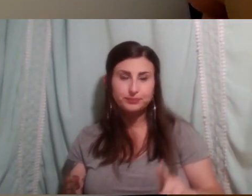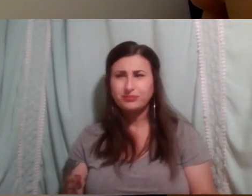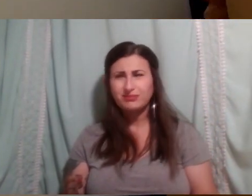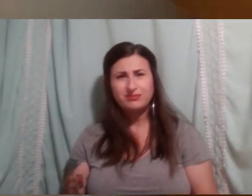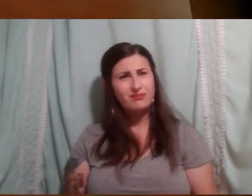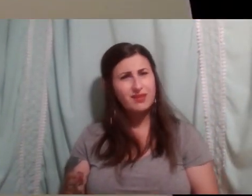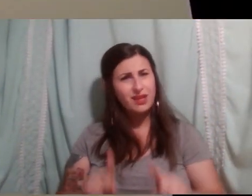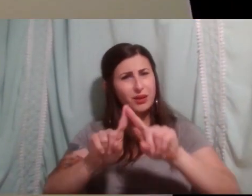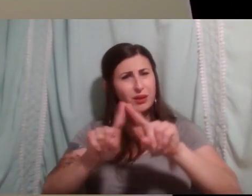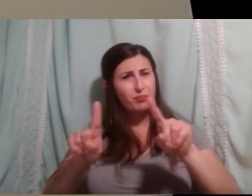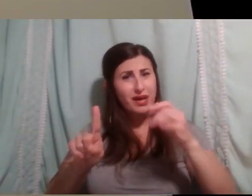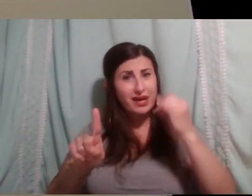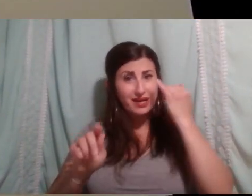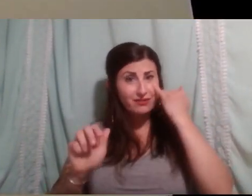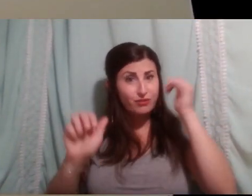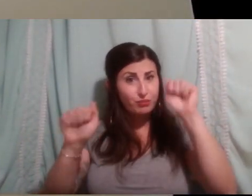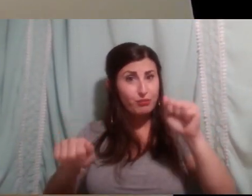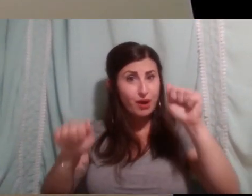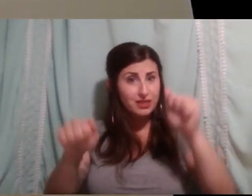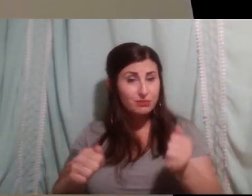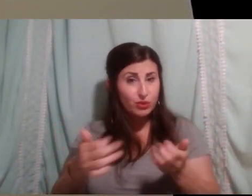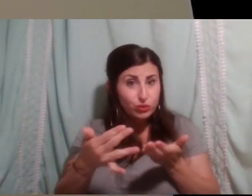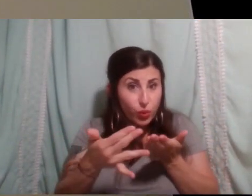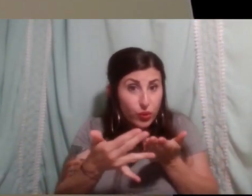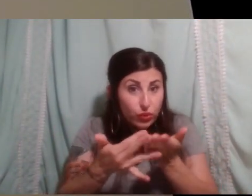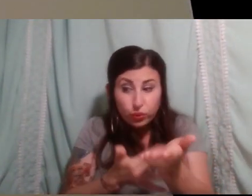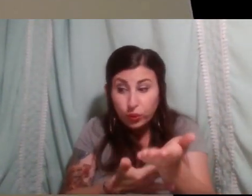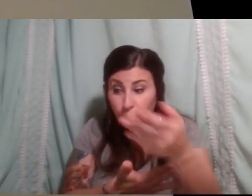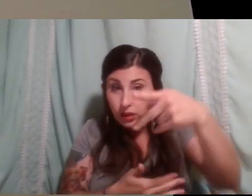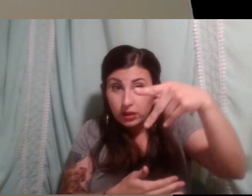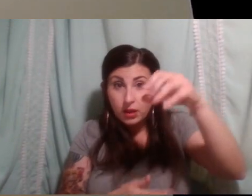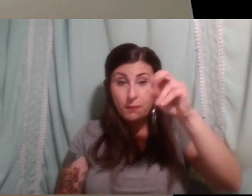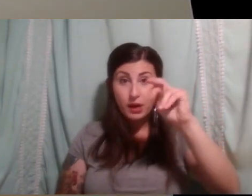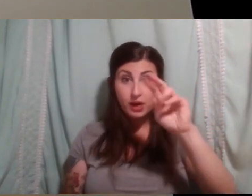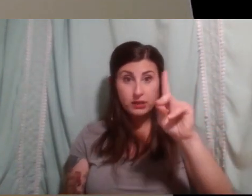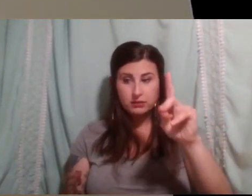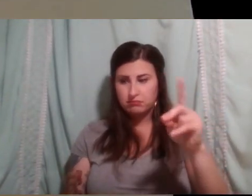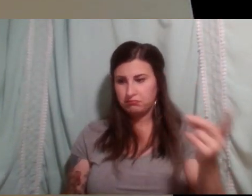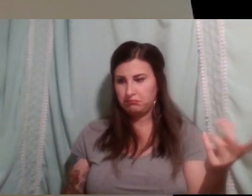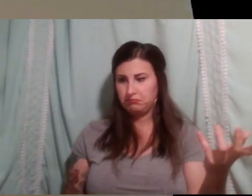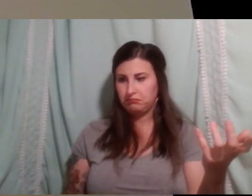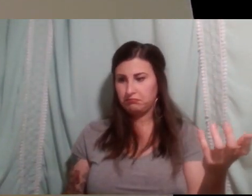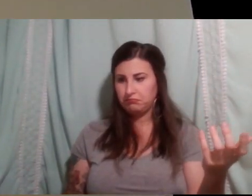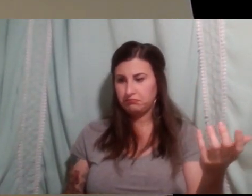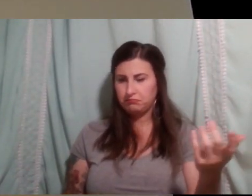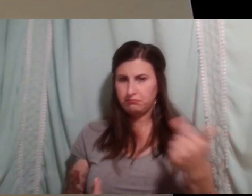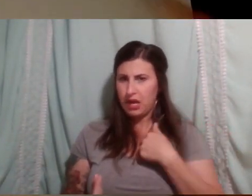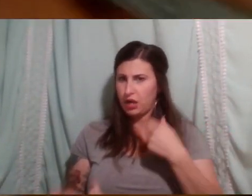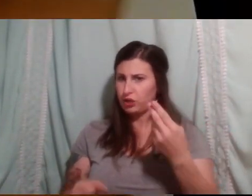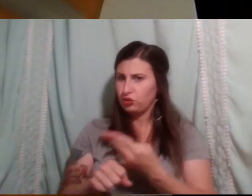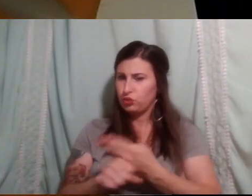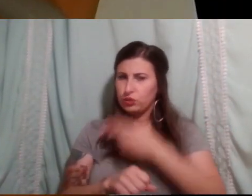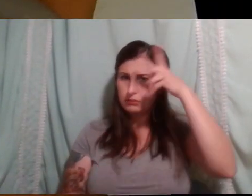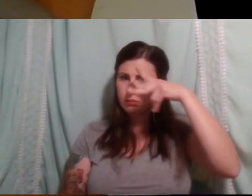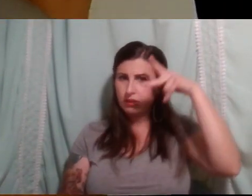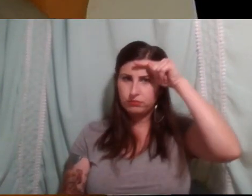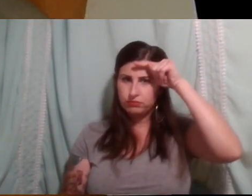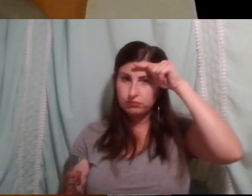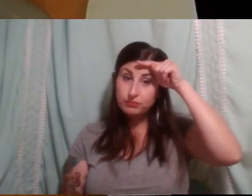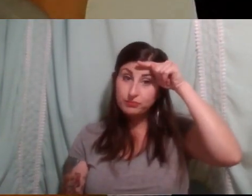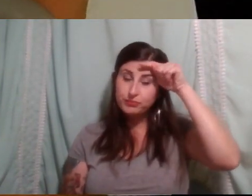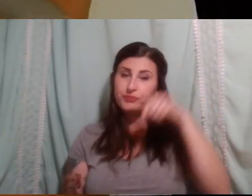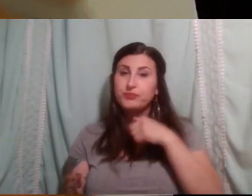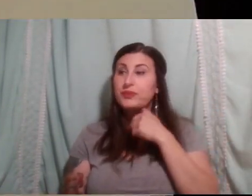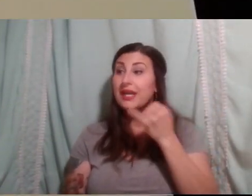Okay, but what if I could go through it? What would that look like? Well, that is where I want to use the Pythagorean theorem. Okay, so if